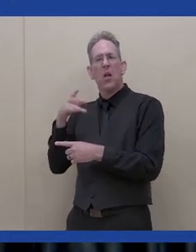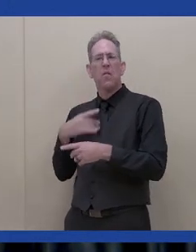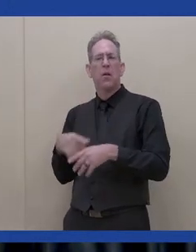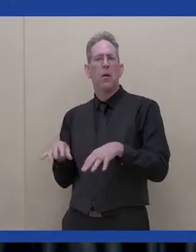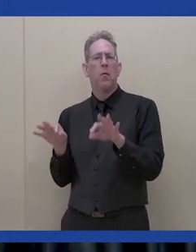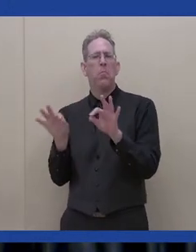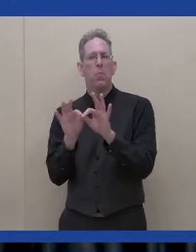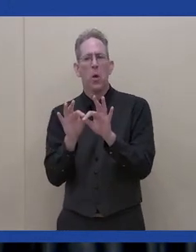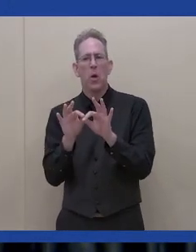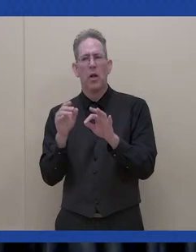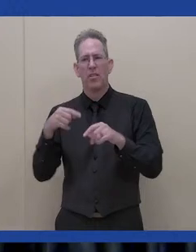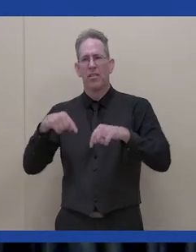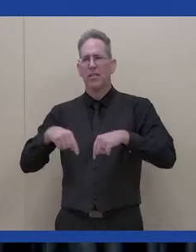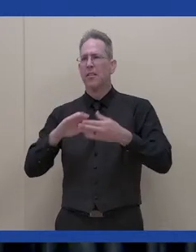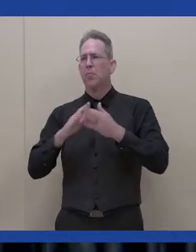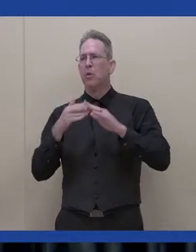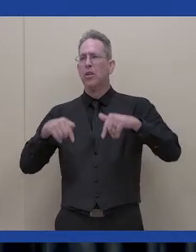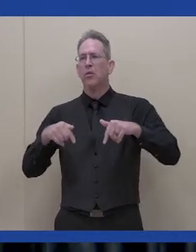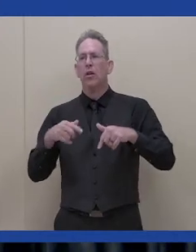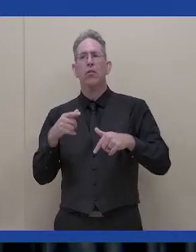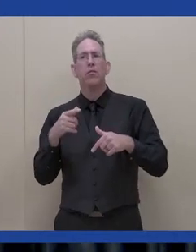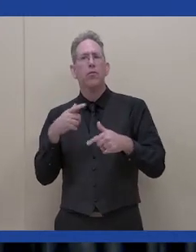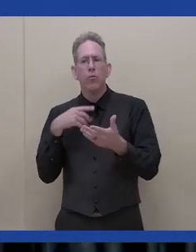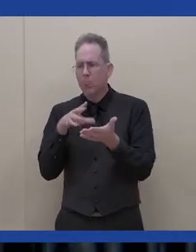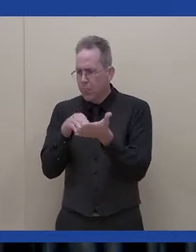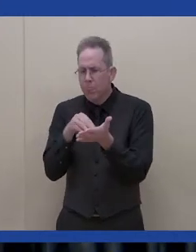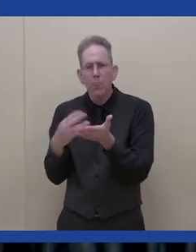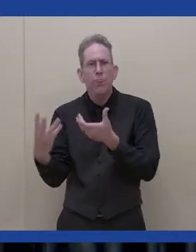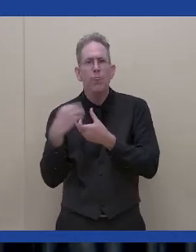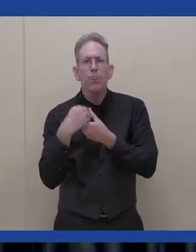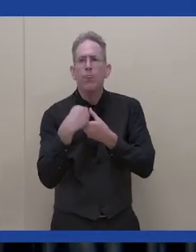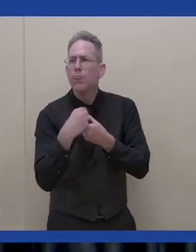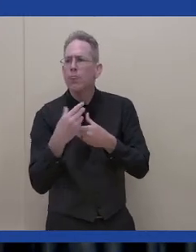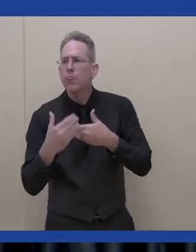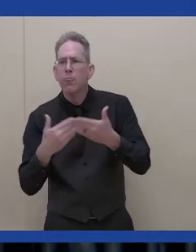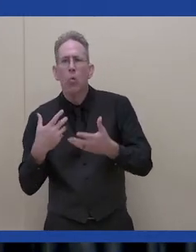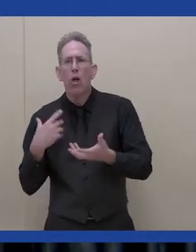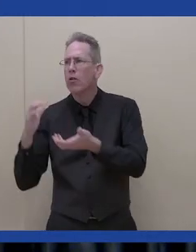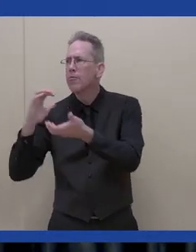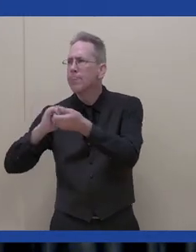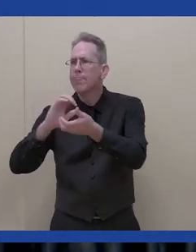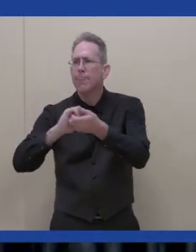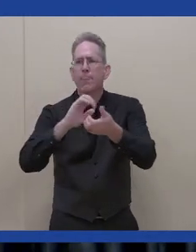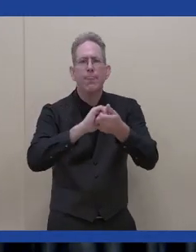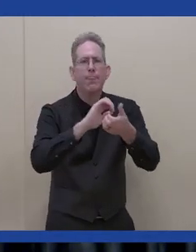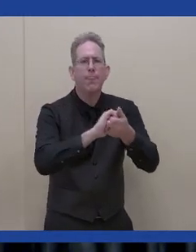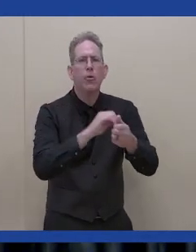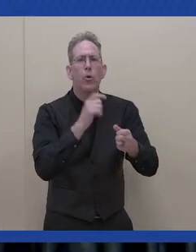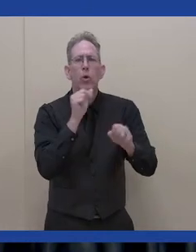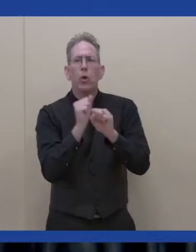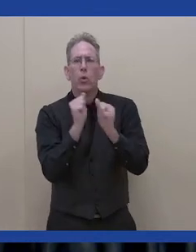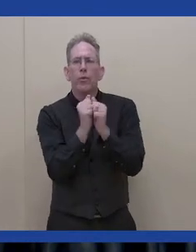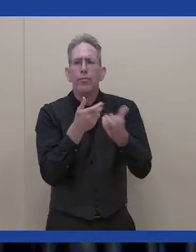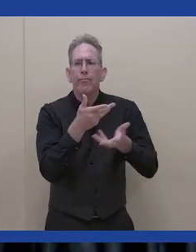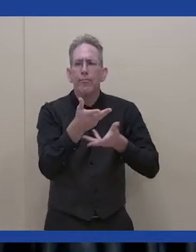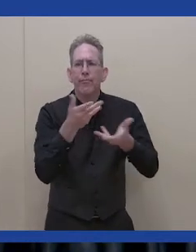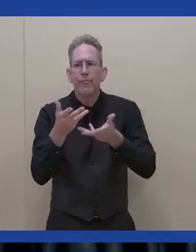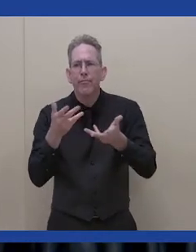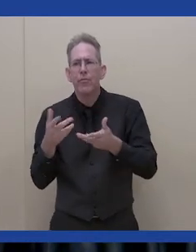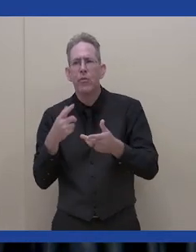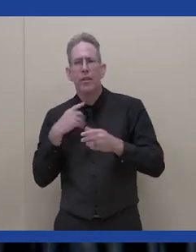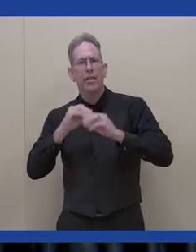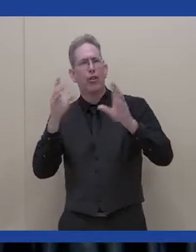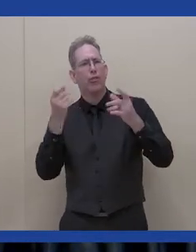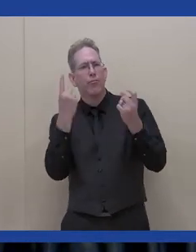in your work and our work. Please know that I will partner with you to ensure that transparency is a common goal of both you and this council.